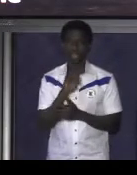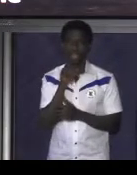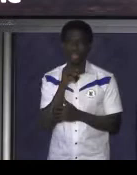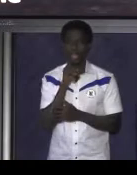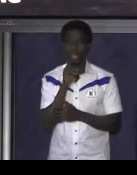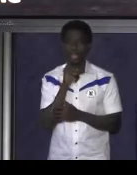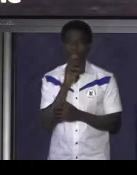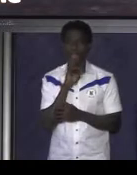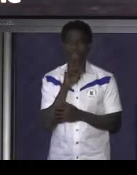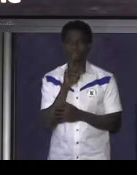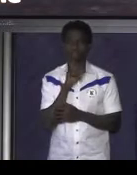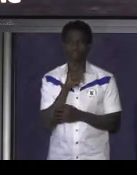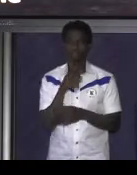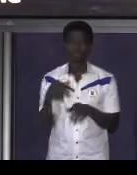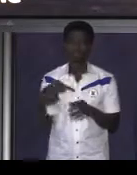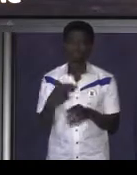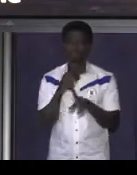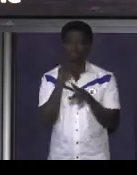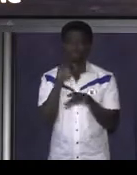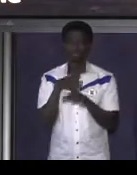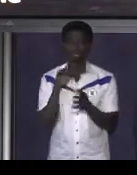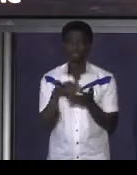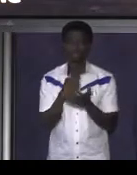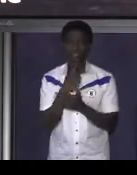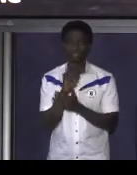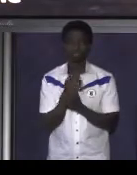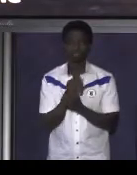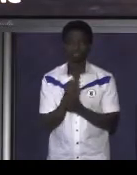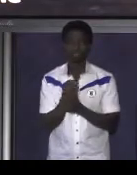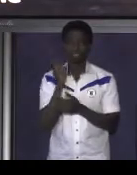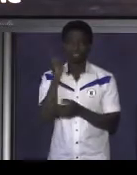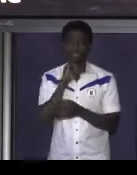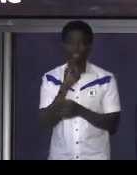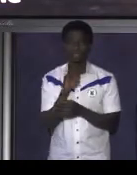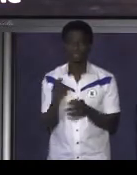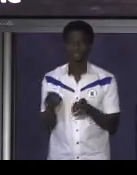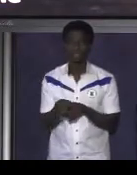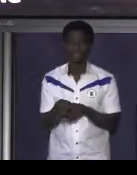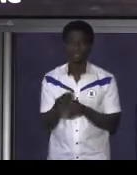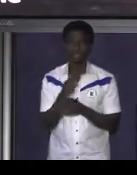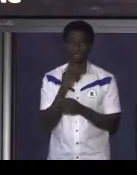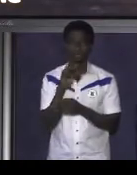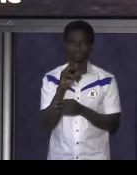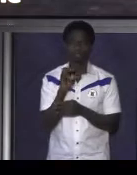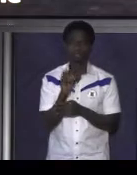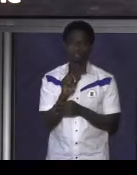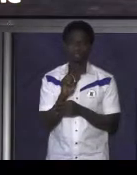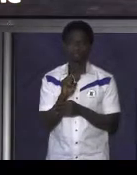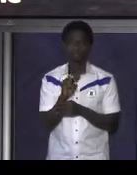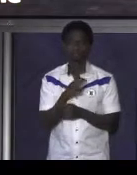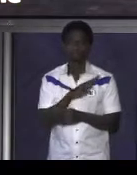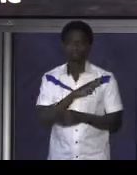you sure? Then let's look at this question. He is as brave as a lion.